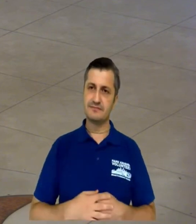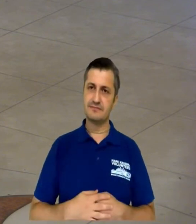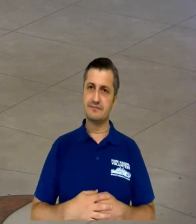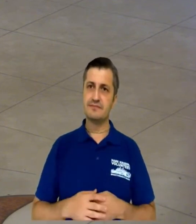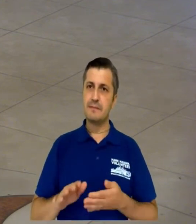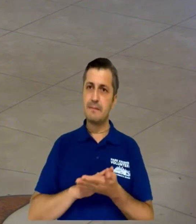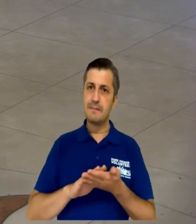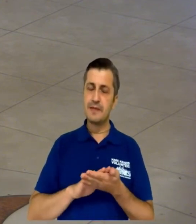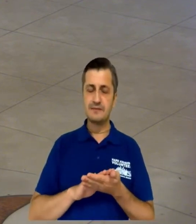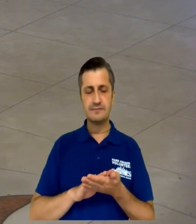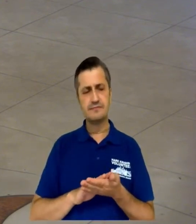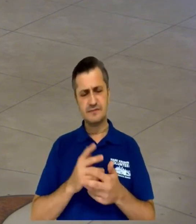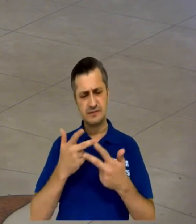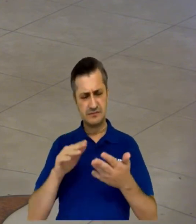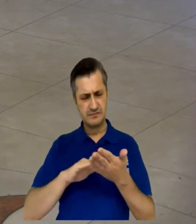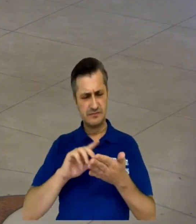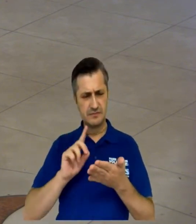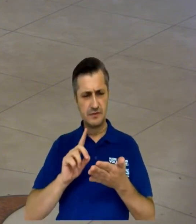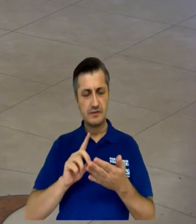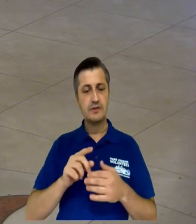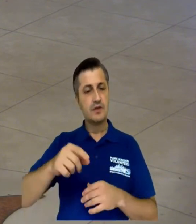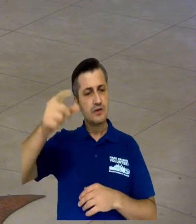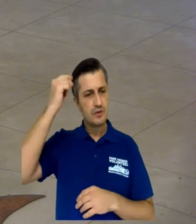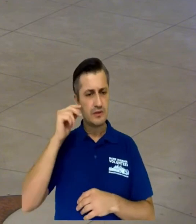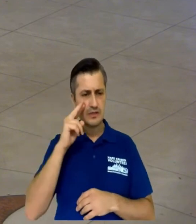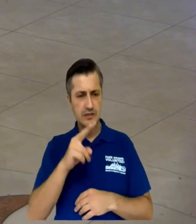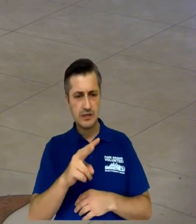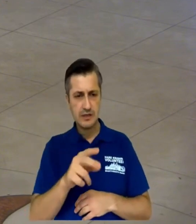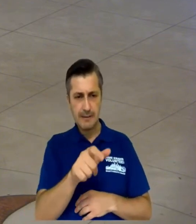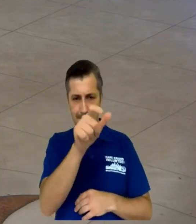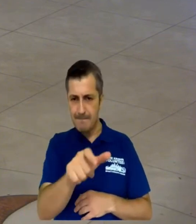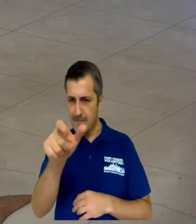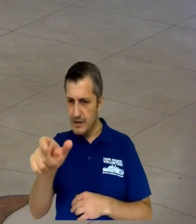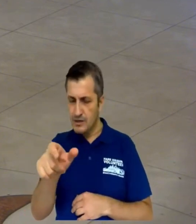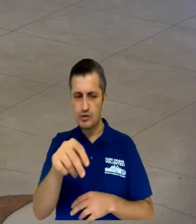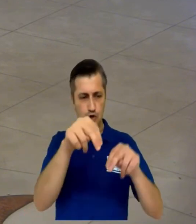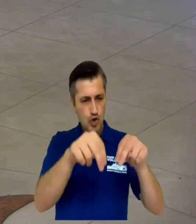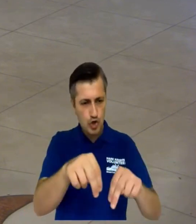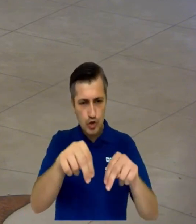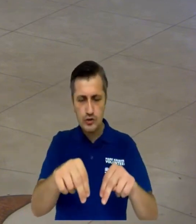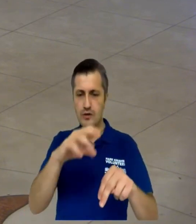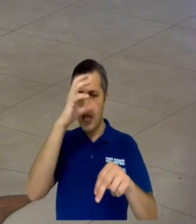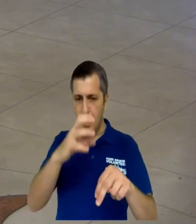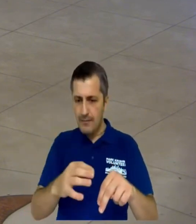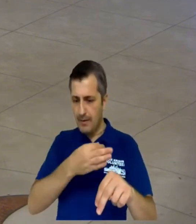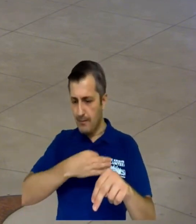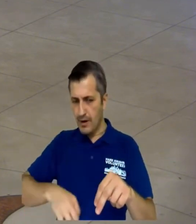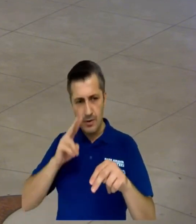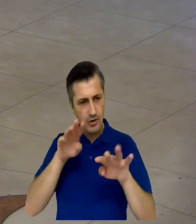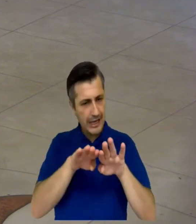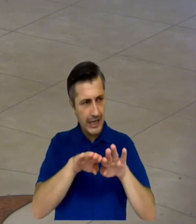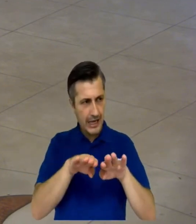sees a dog, a man-eater, a brahmana, the same way.